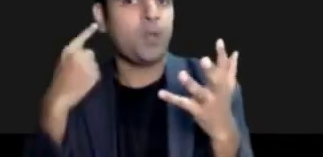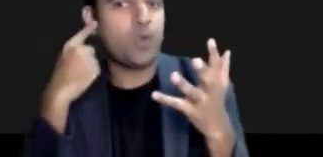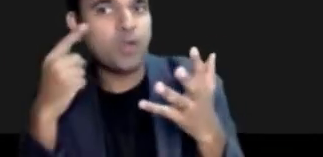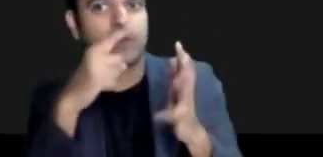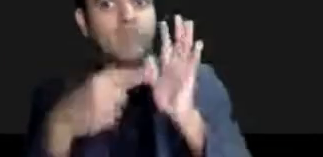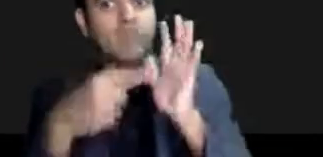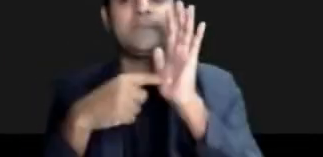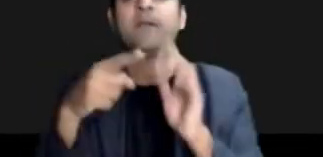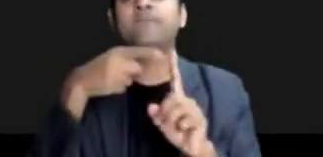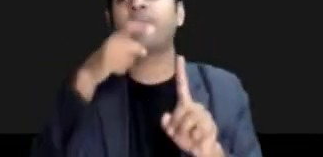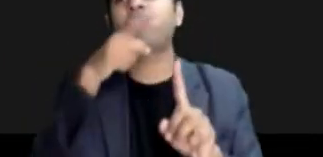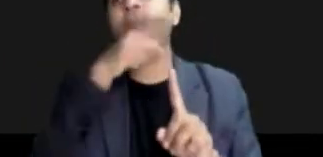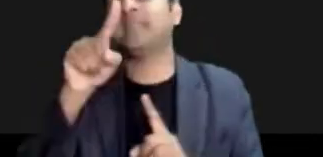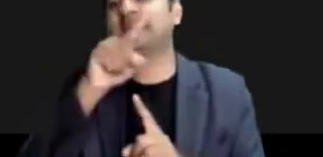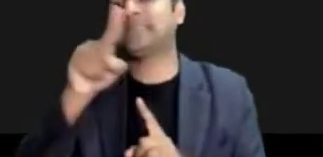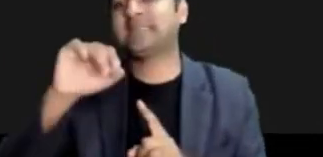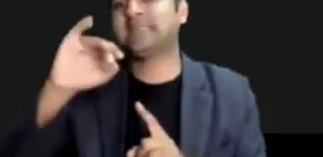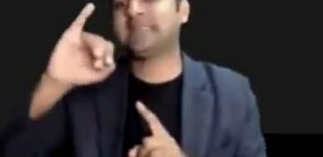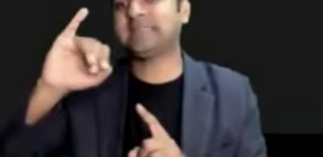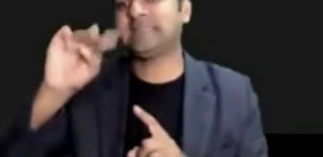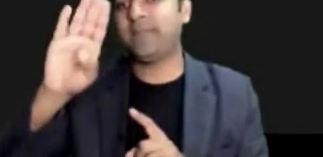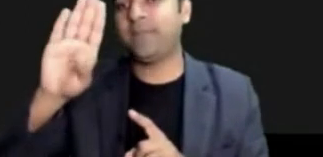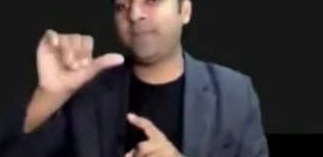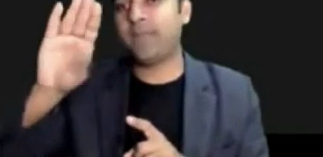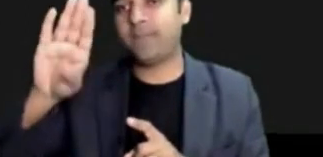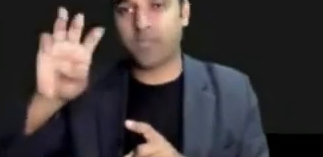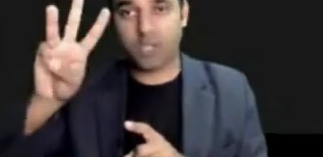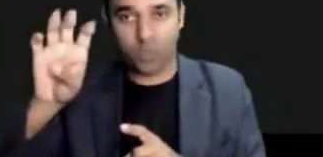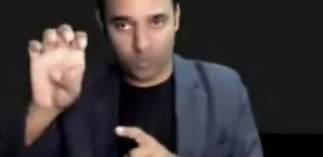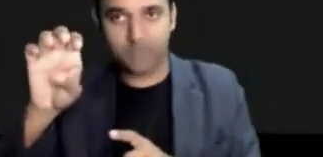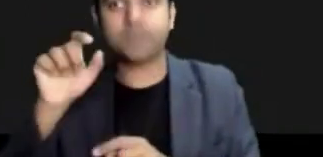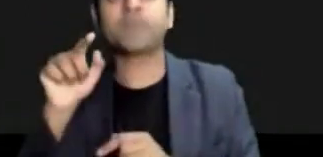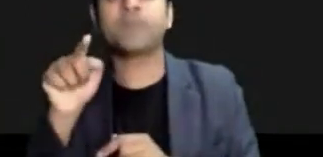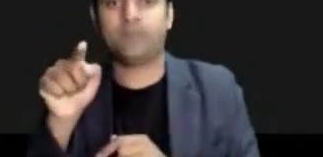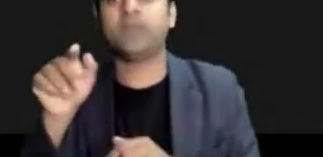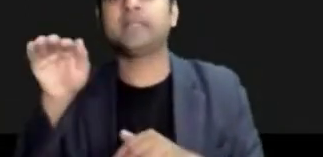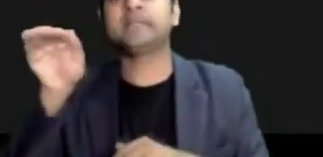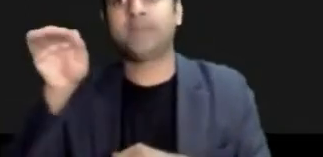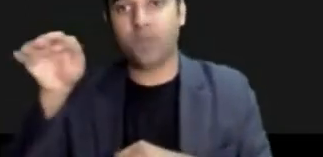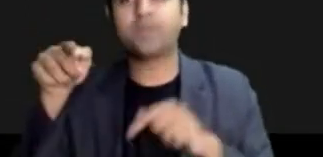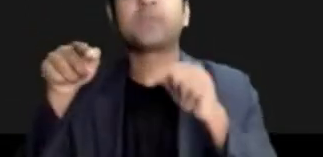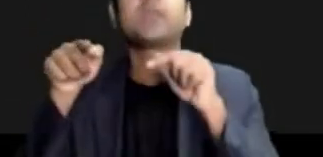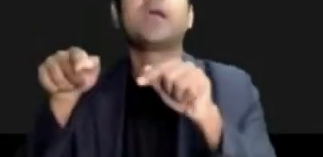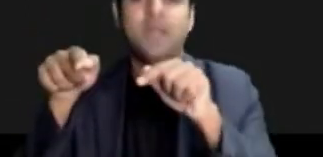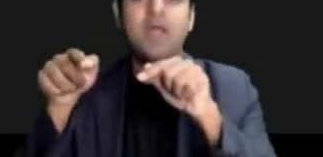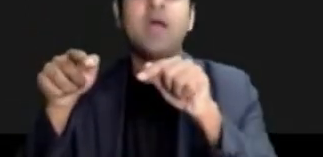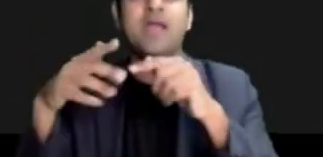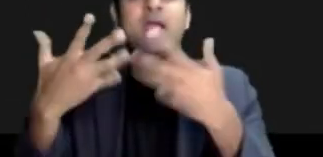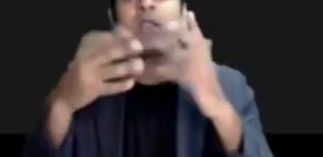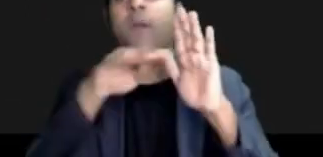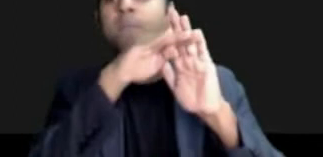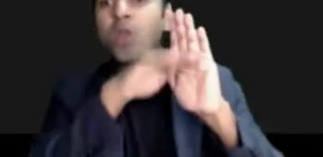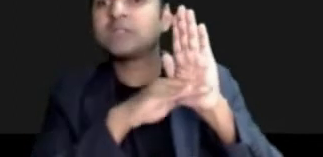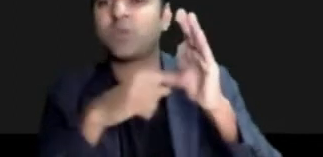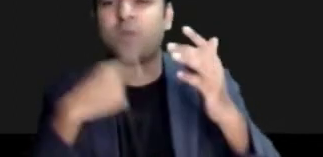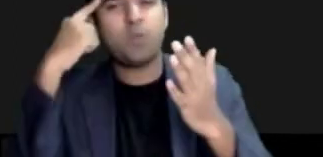they establish a network, come together, and it doesn't really require a huge budget. It really